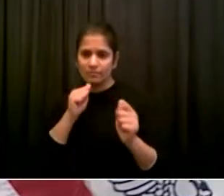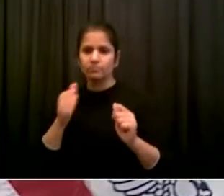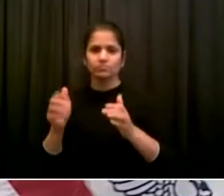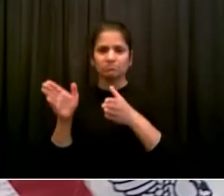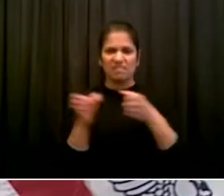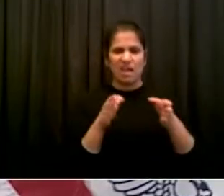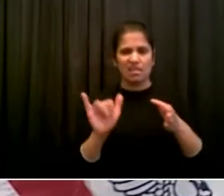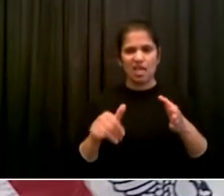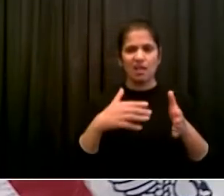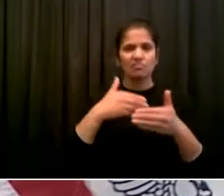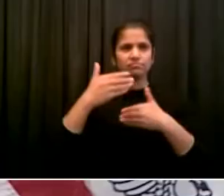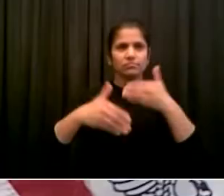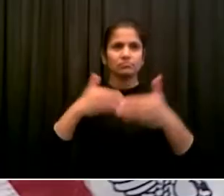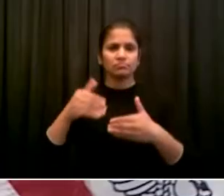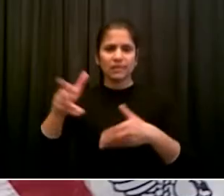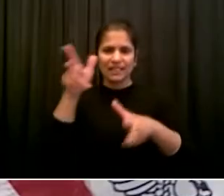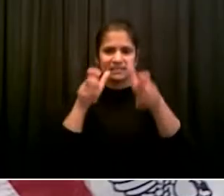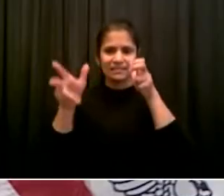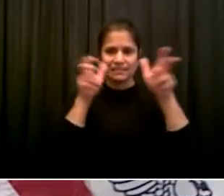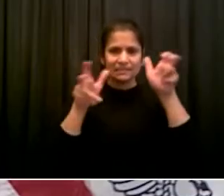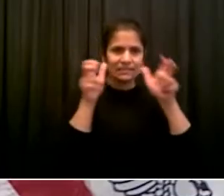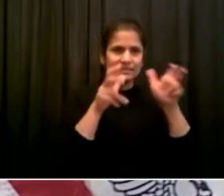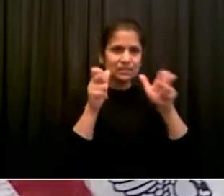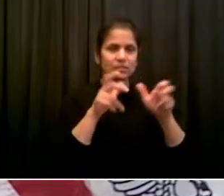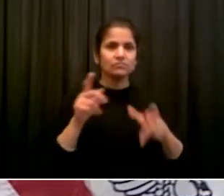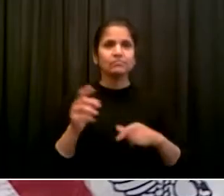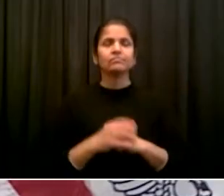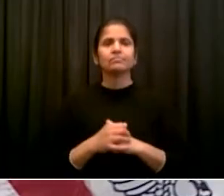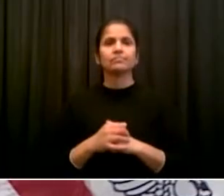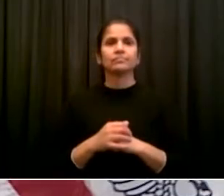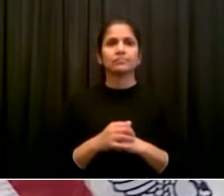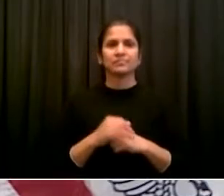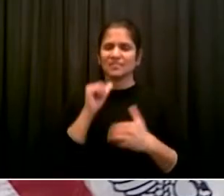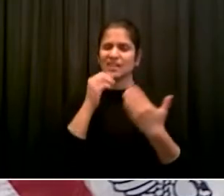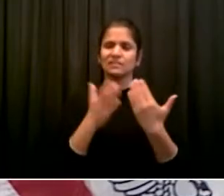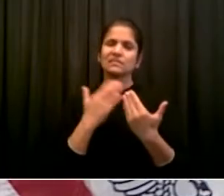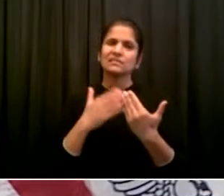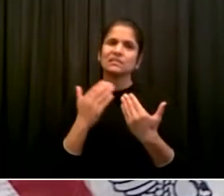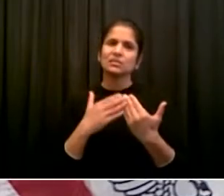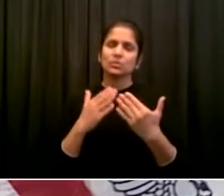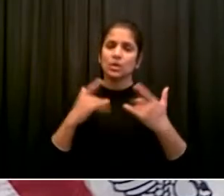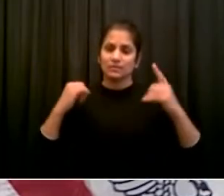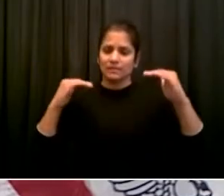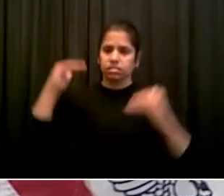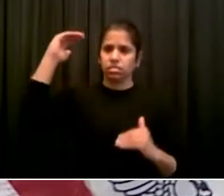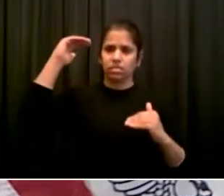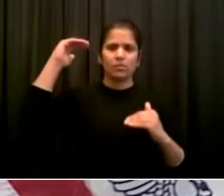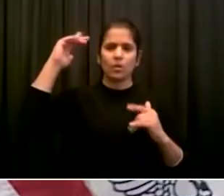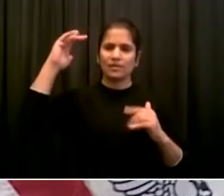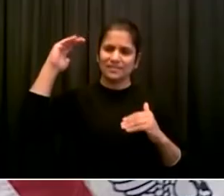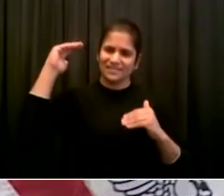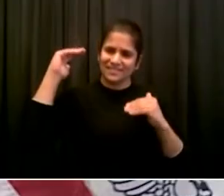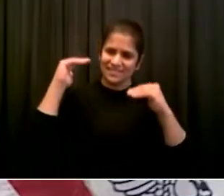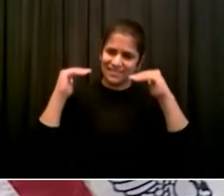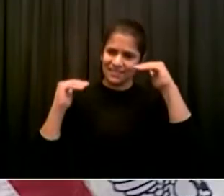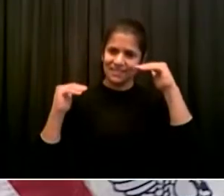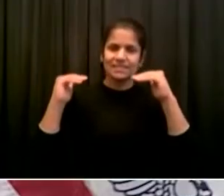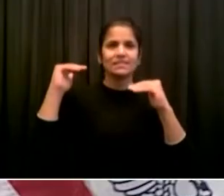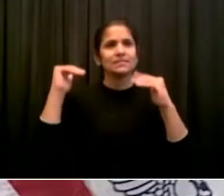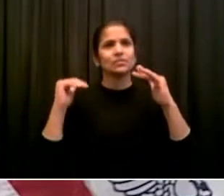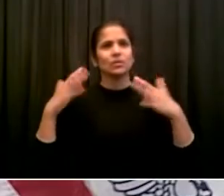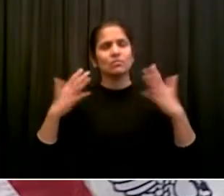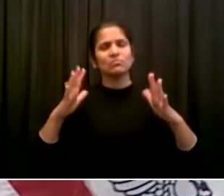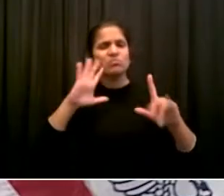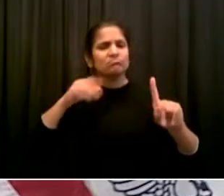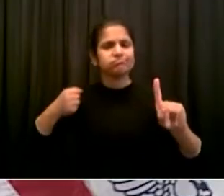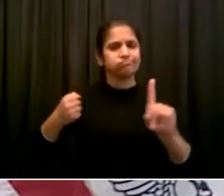Yorkers. It's not easy to balance everything in life, but it was a labor of love, and it's had a huge impact. So I want to turn to